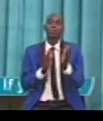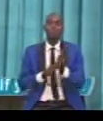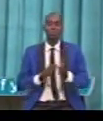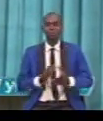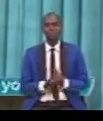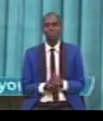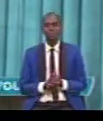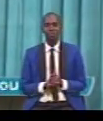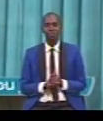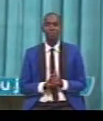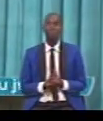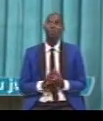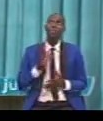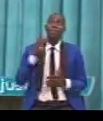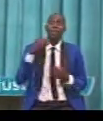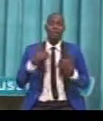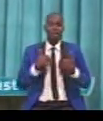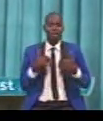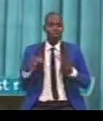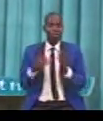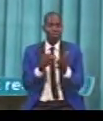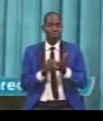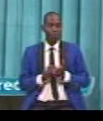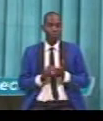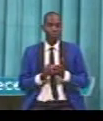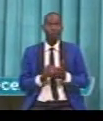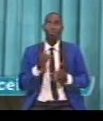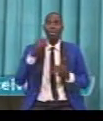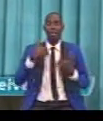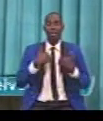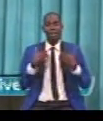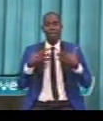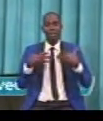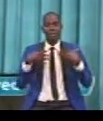He has done his part. He has healed you.